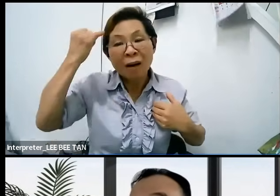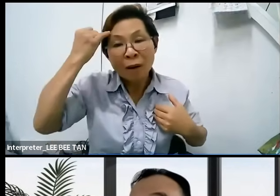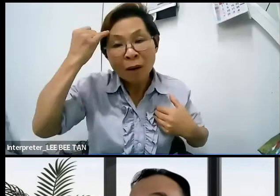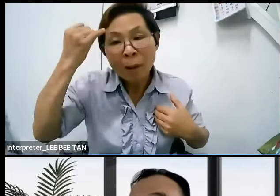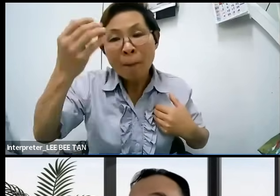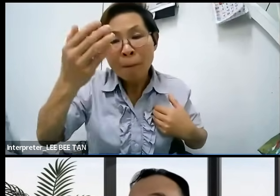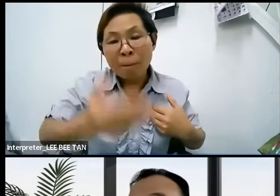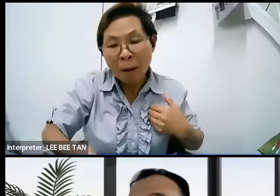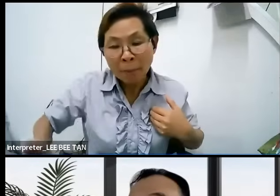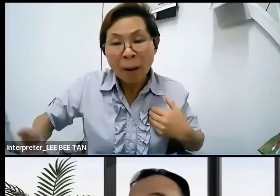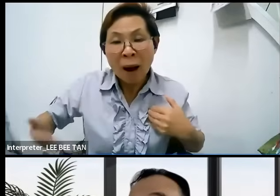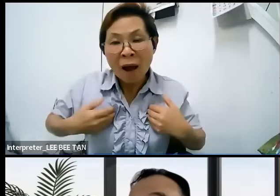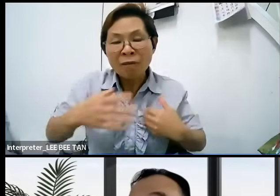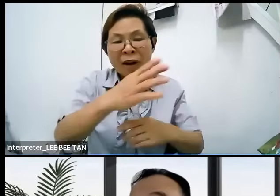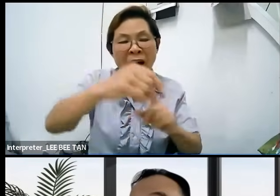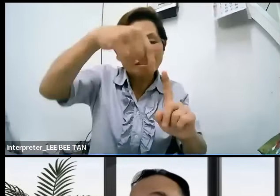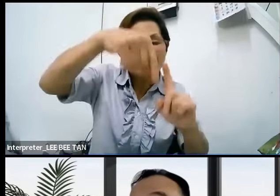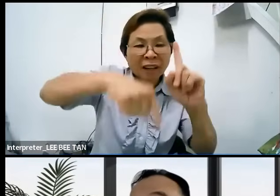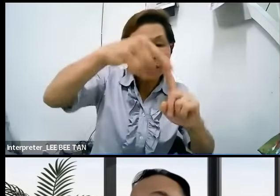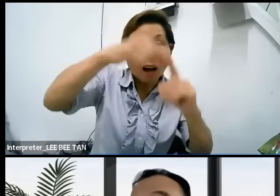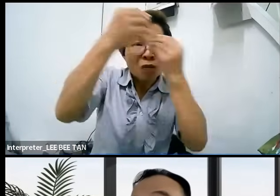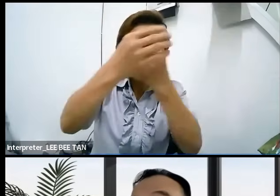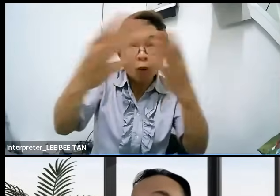of data, of information.